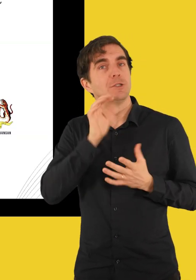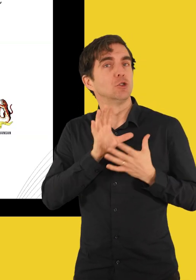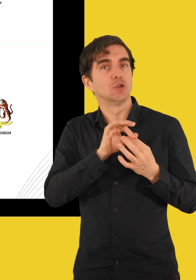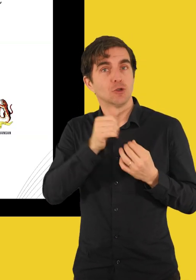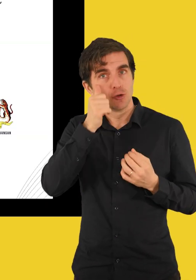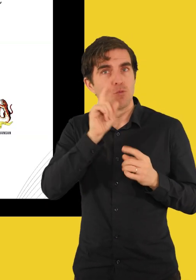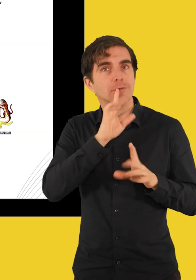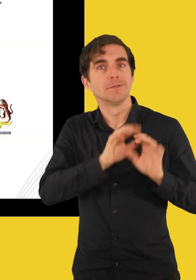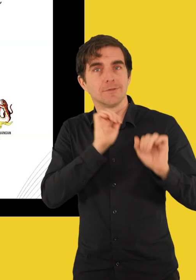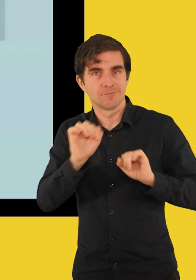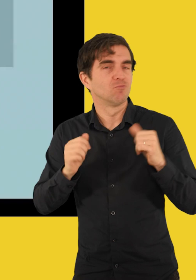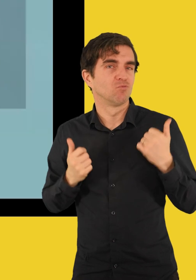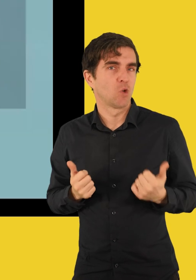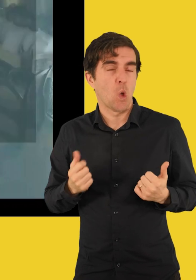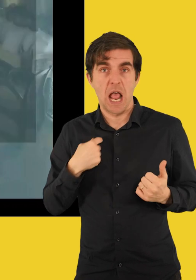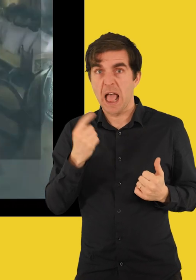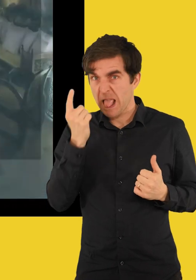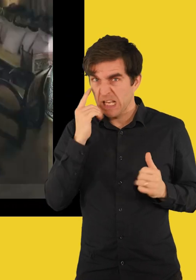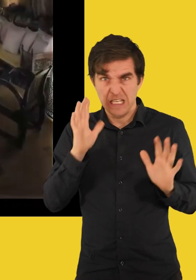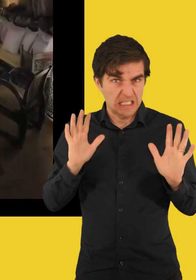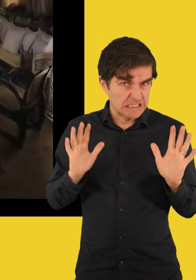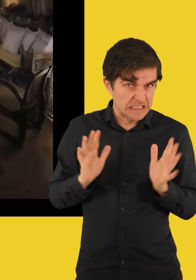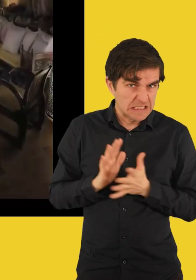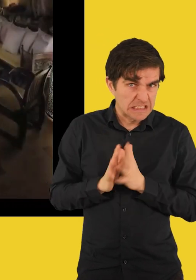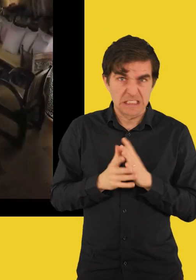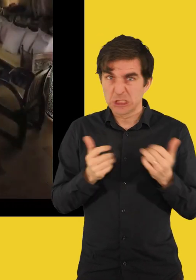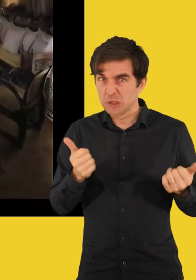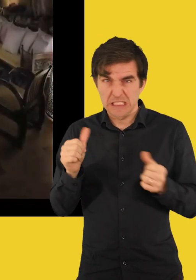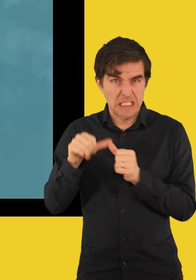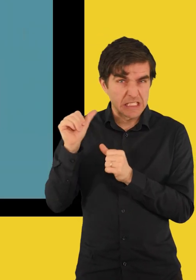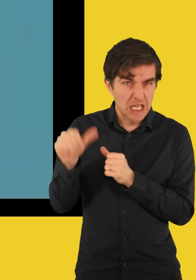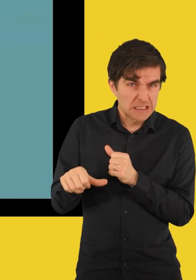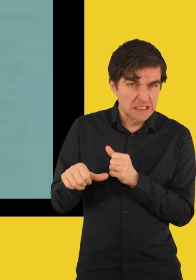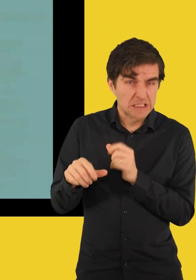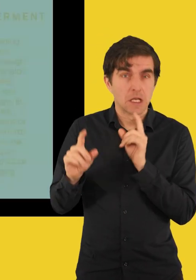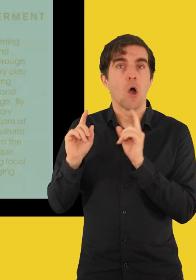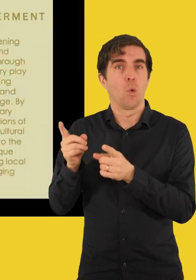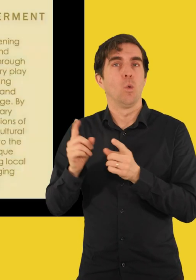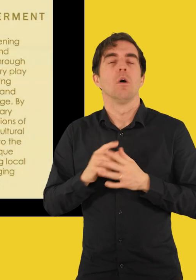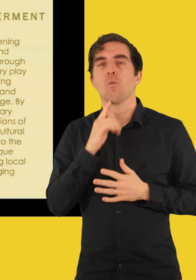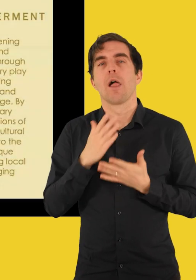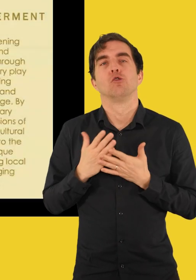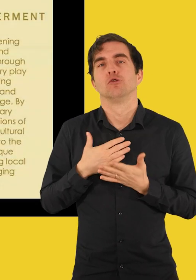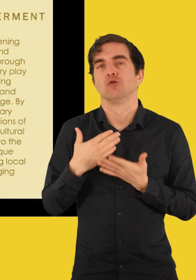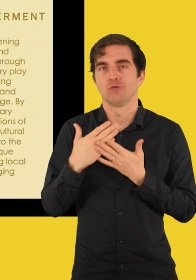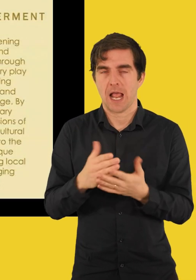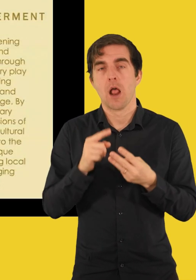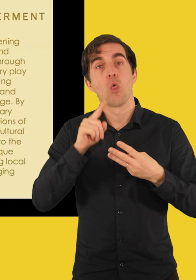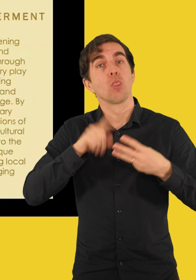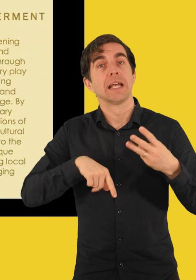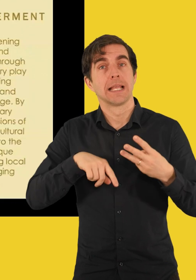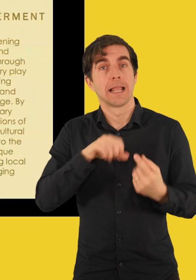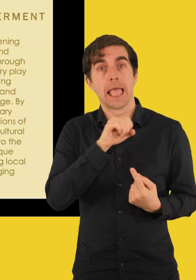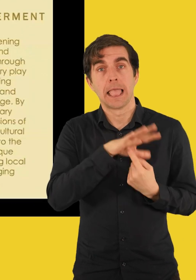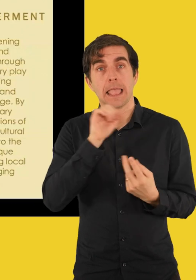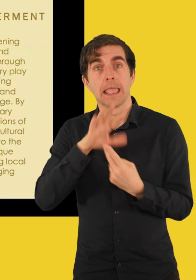knowledge partner. I think basically, okay. Next, okay, feature demonstrator project that I would like to share with you.